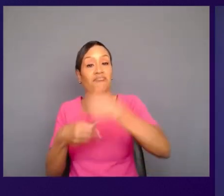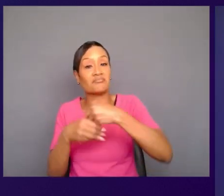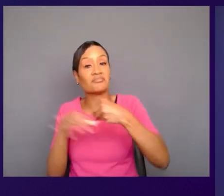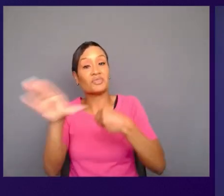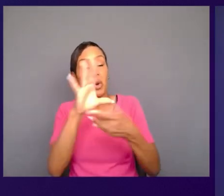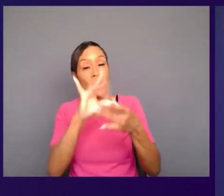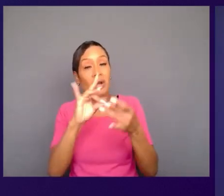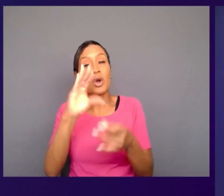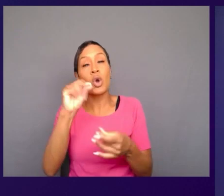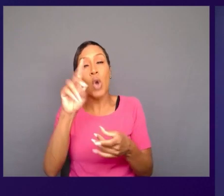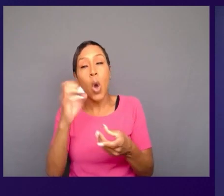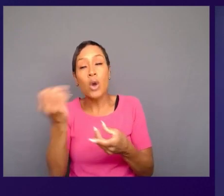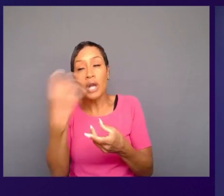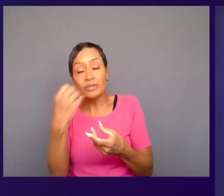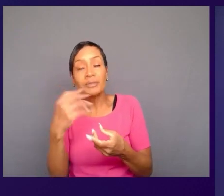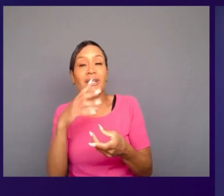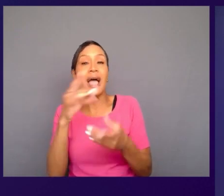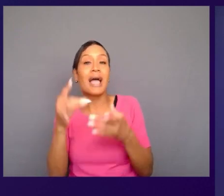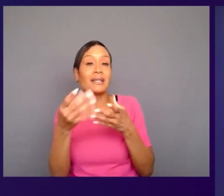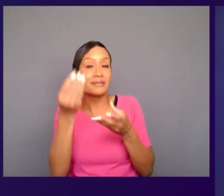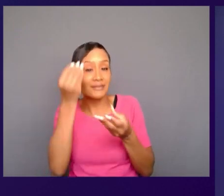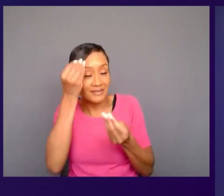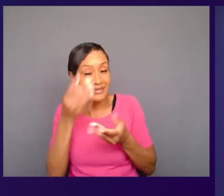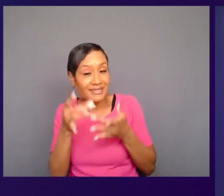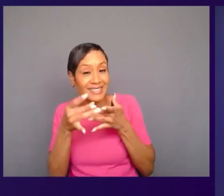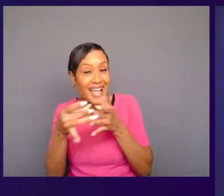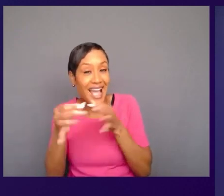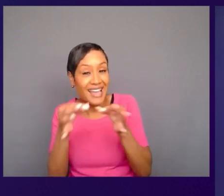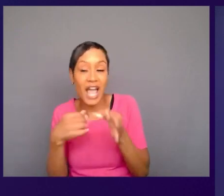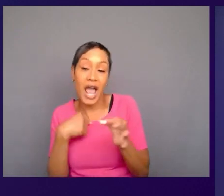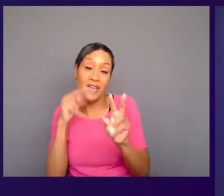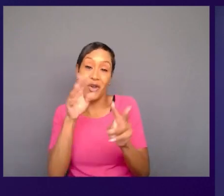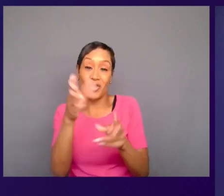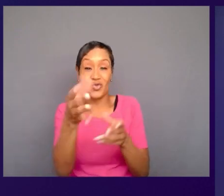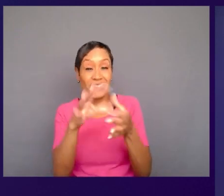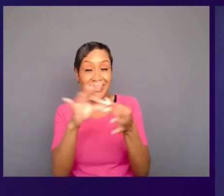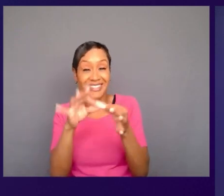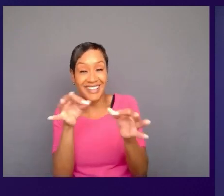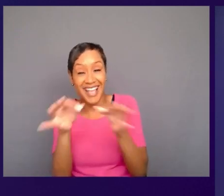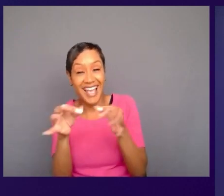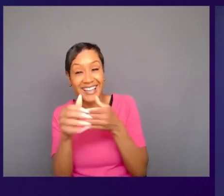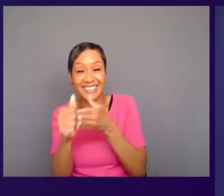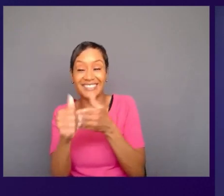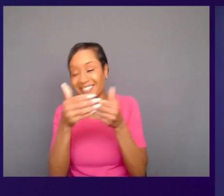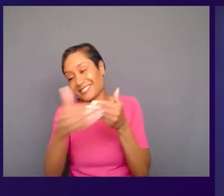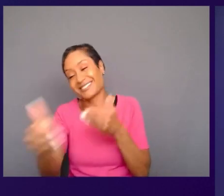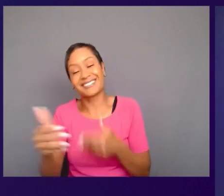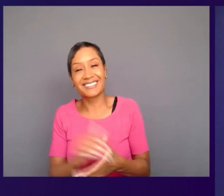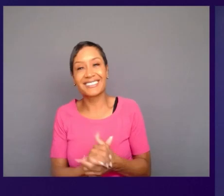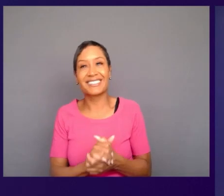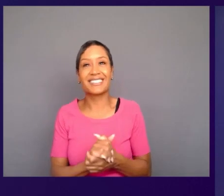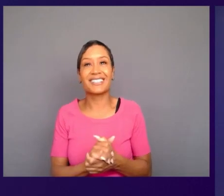and guidance. And we really look forward to your guidance and contributions as we evolve it. And we're really looking